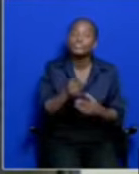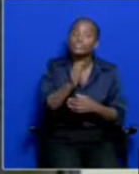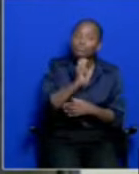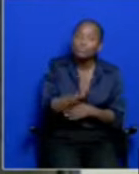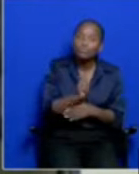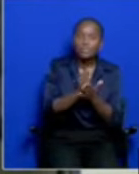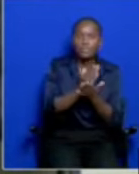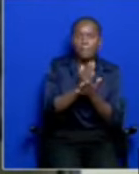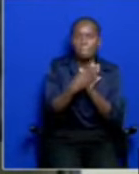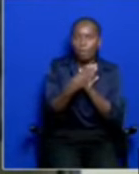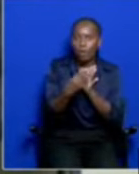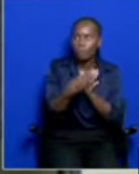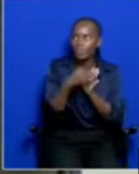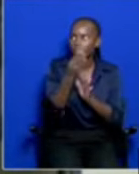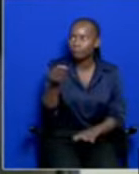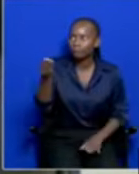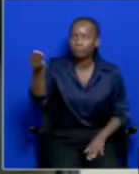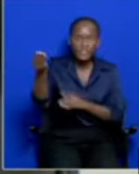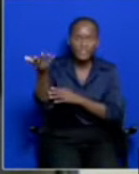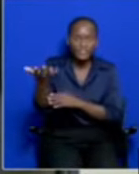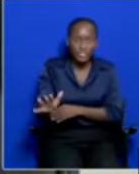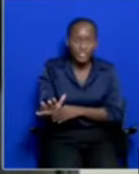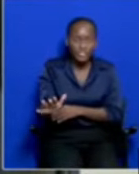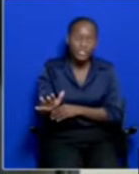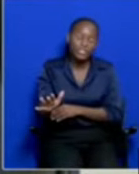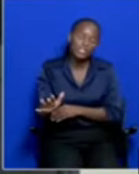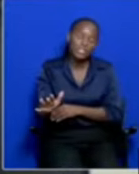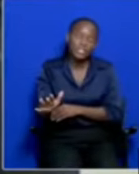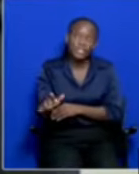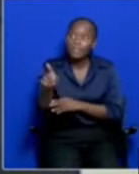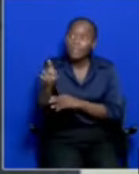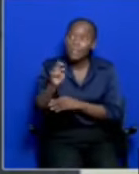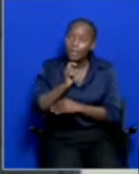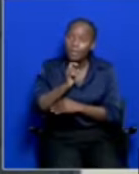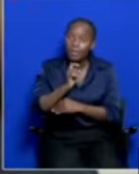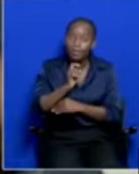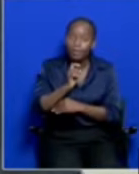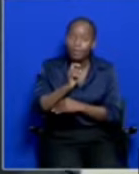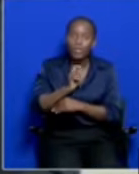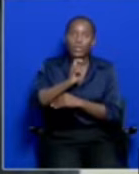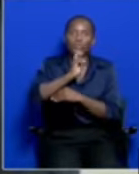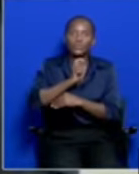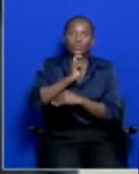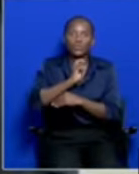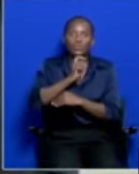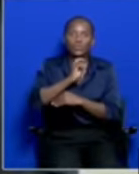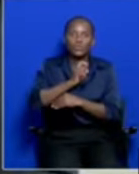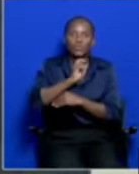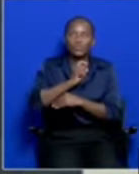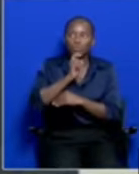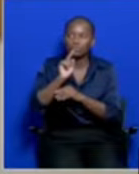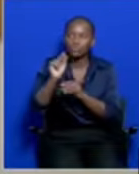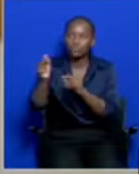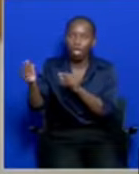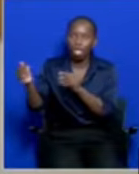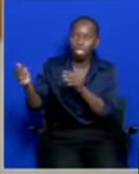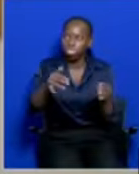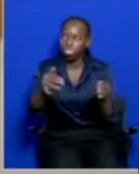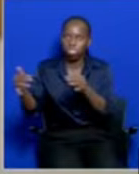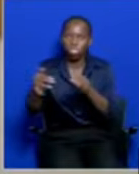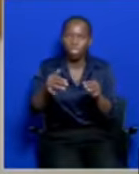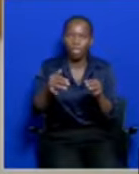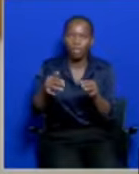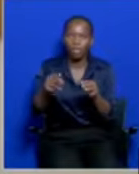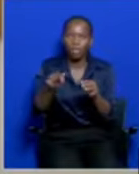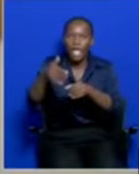those copies when we give them, they use them to wage a war against each other. Because when we